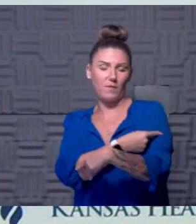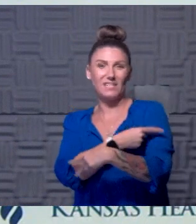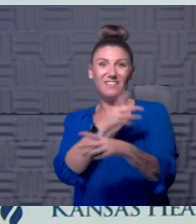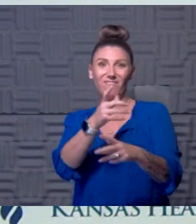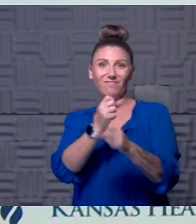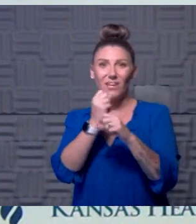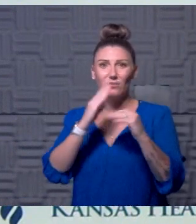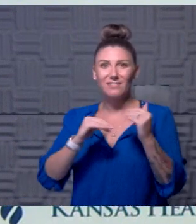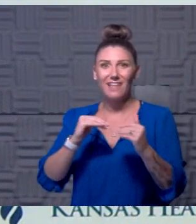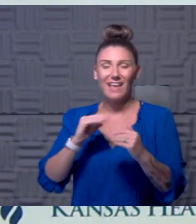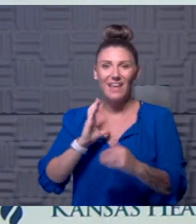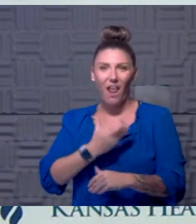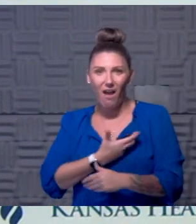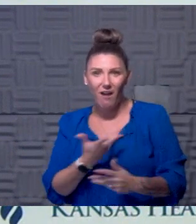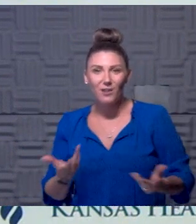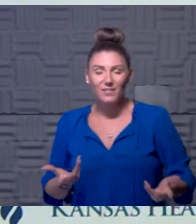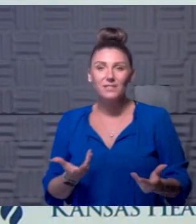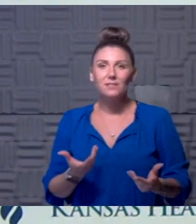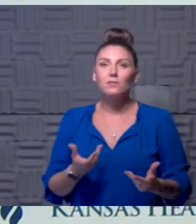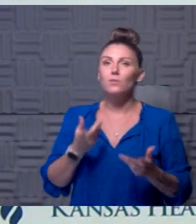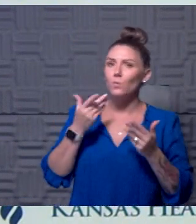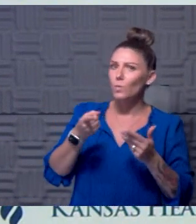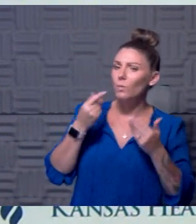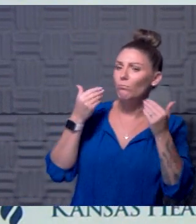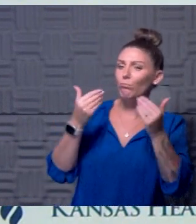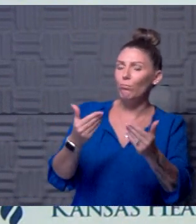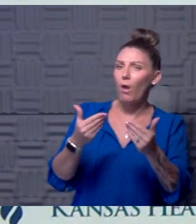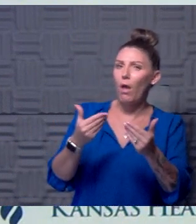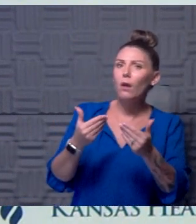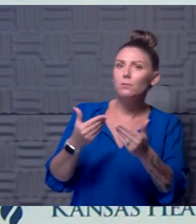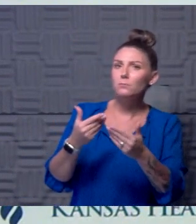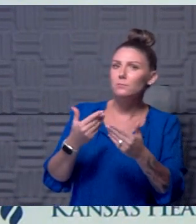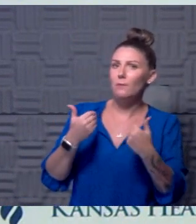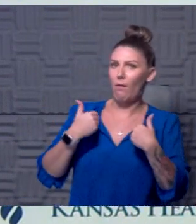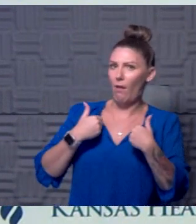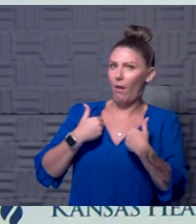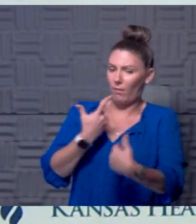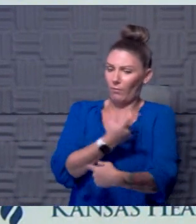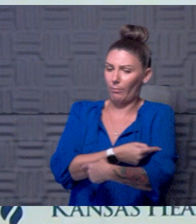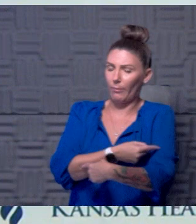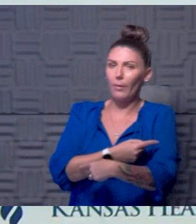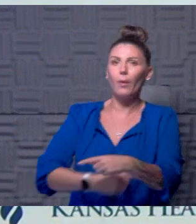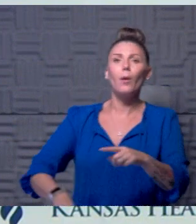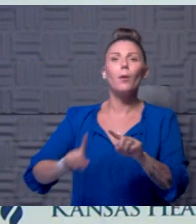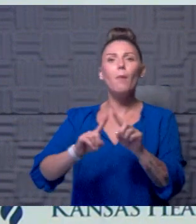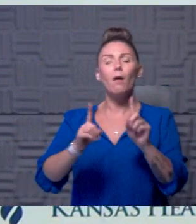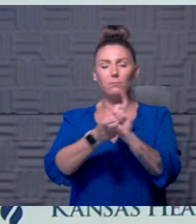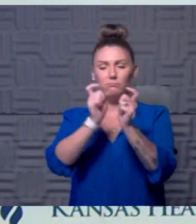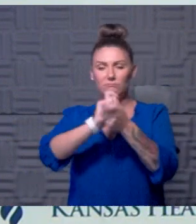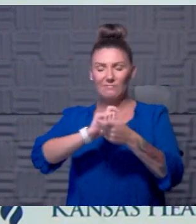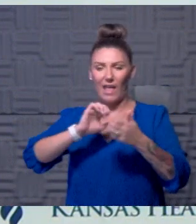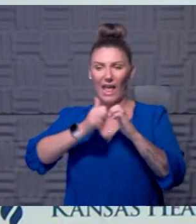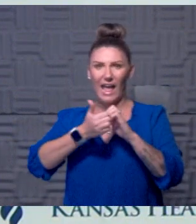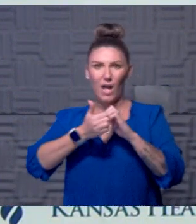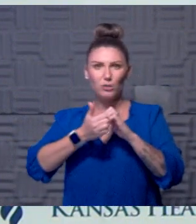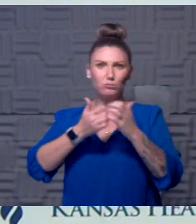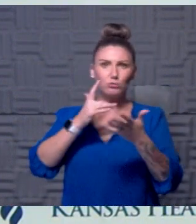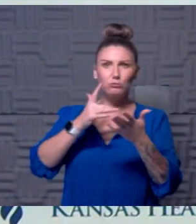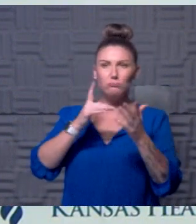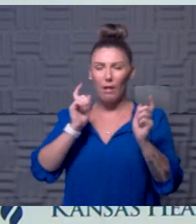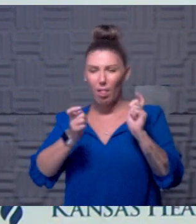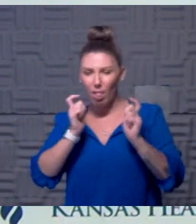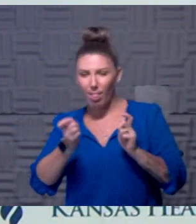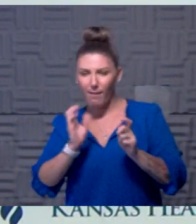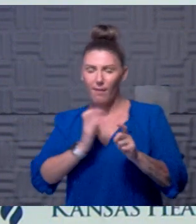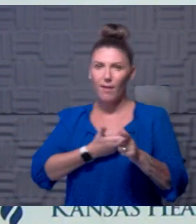ours, of course, you would be allowed to take it, but we would need to adjust how we analyze the data in our study to account for that. But you